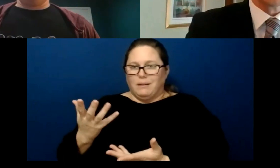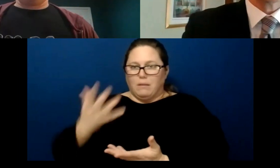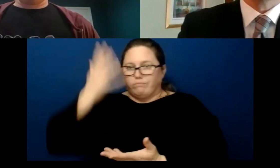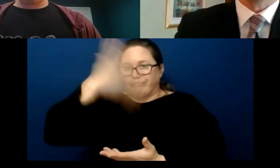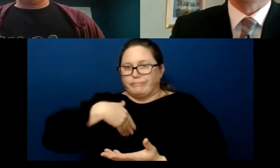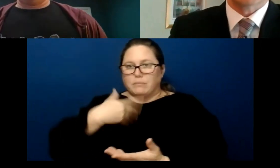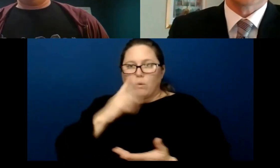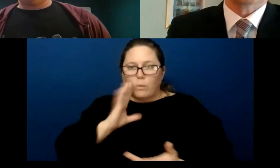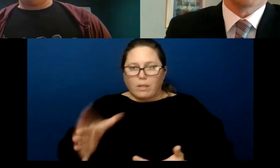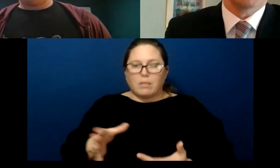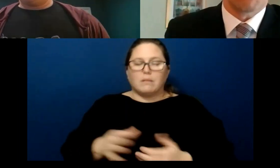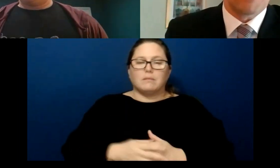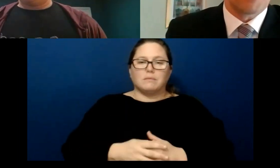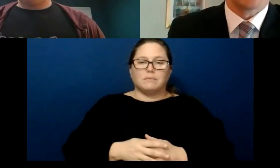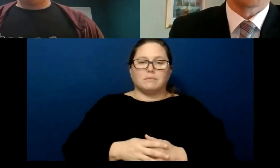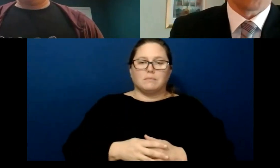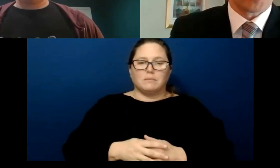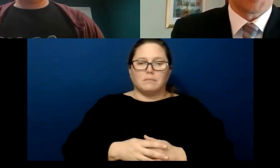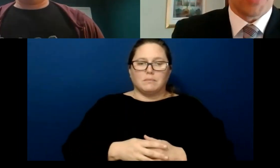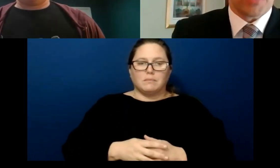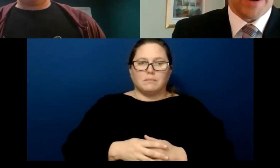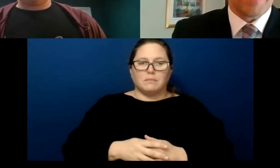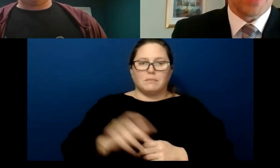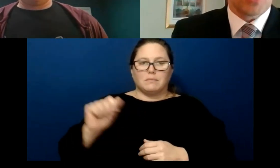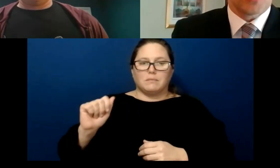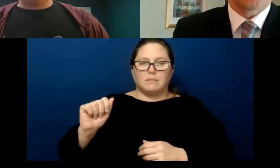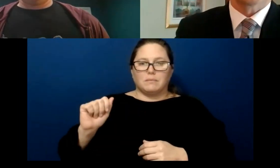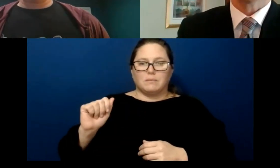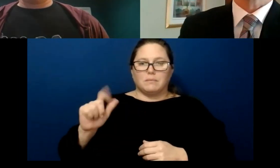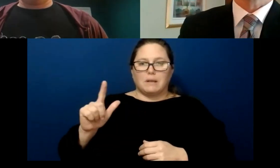We have a question here from Elise Cronin, Riverbend Work